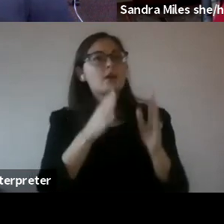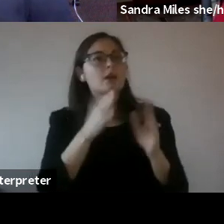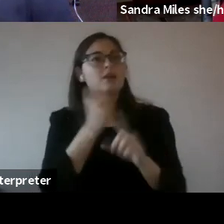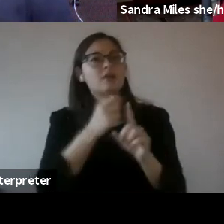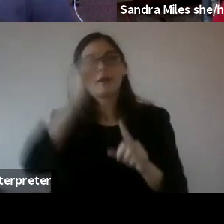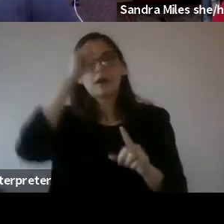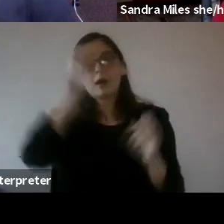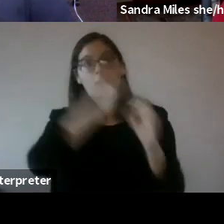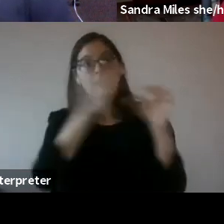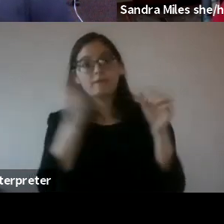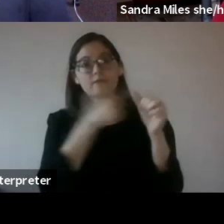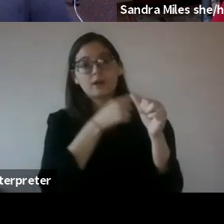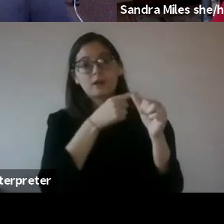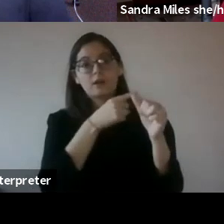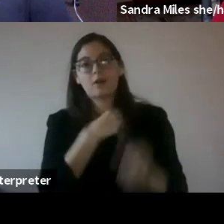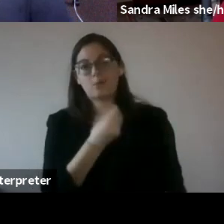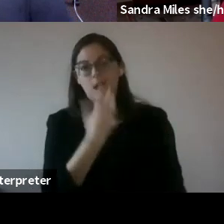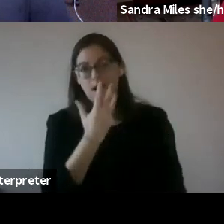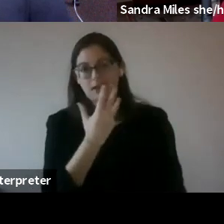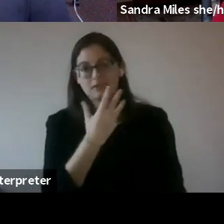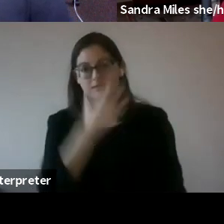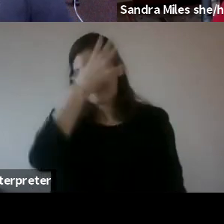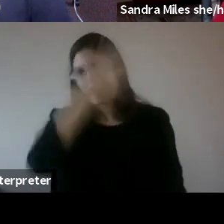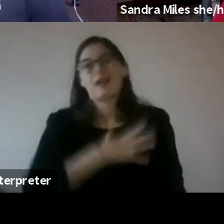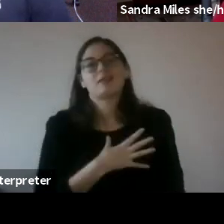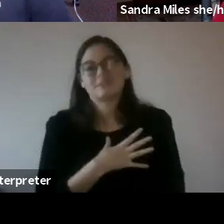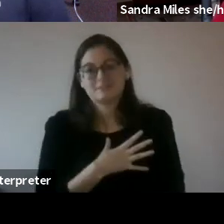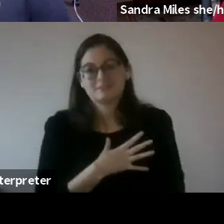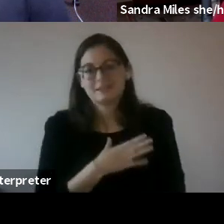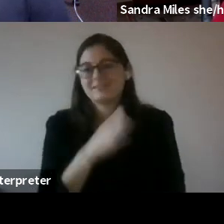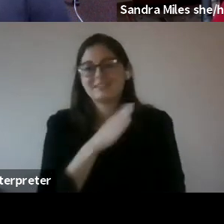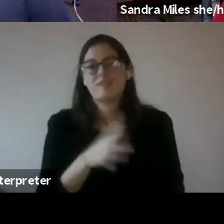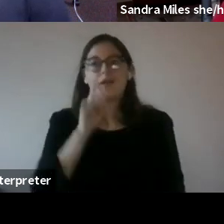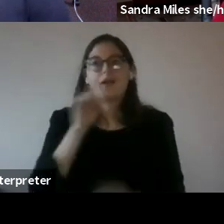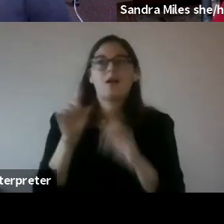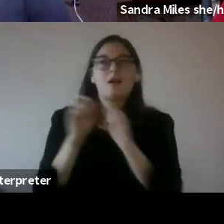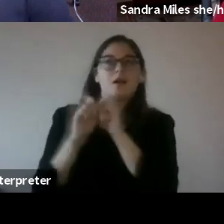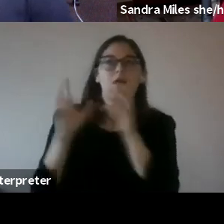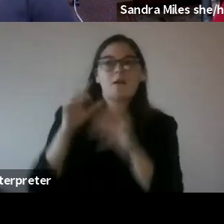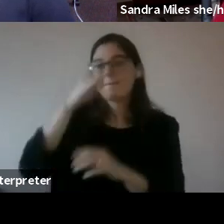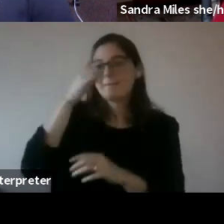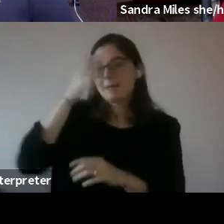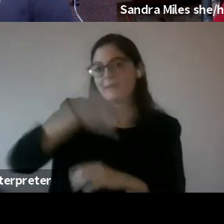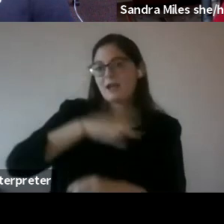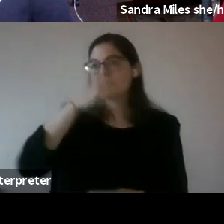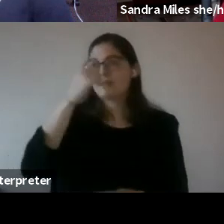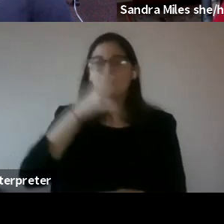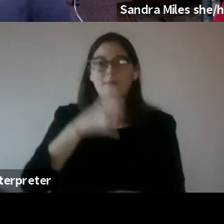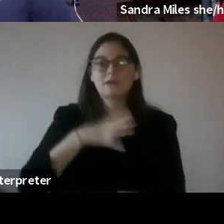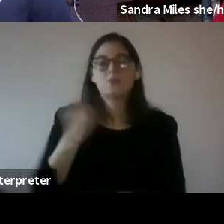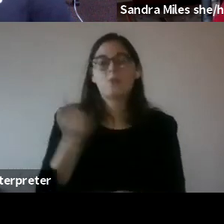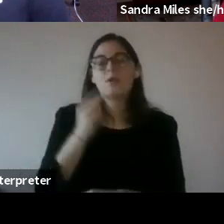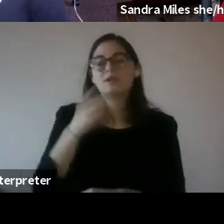mind goes to a white man. It never goes to a Black man or a Black woman. It always goes to a white